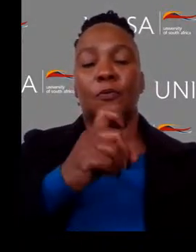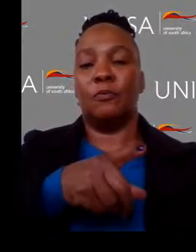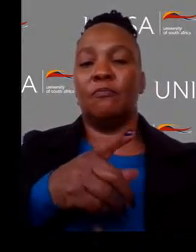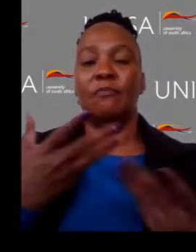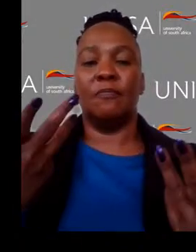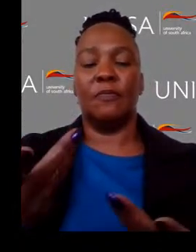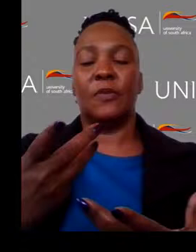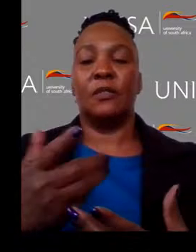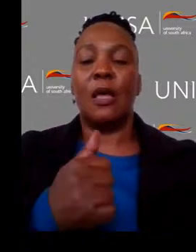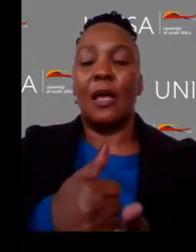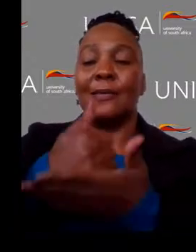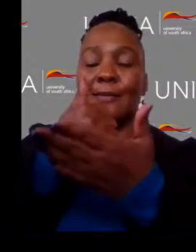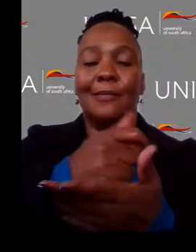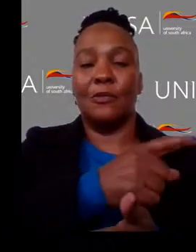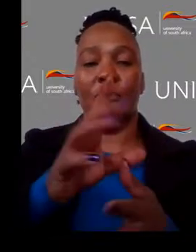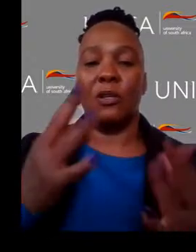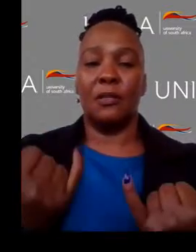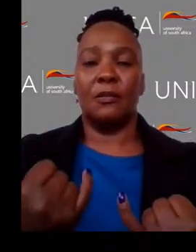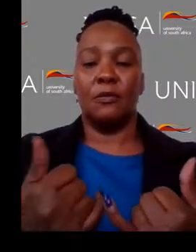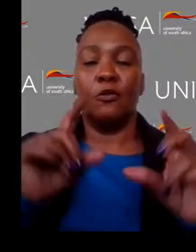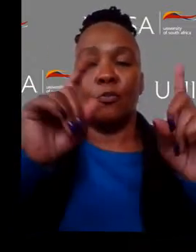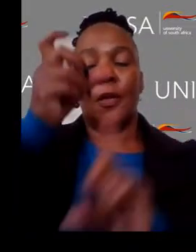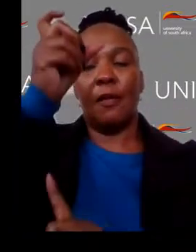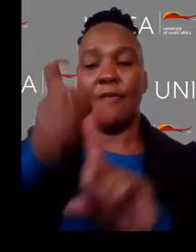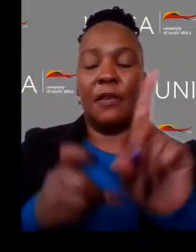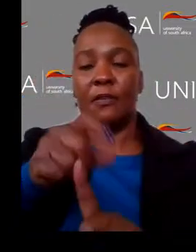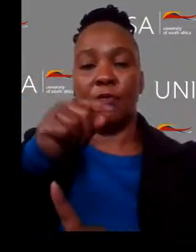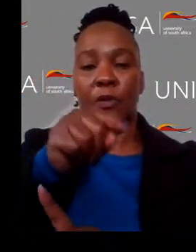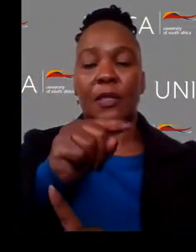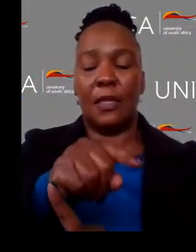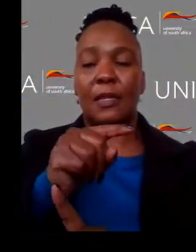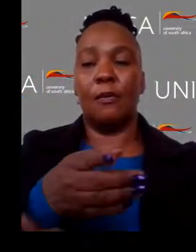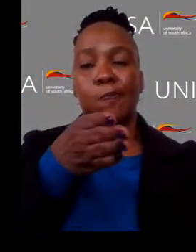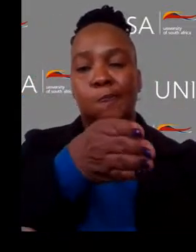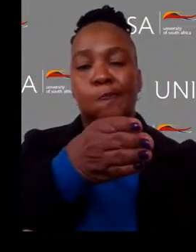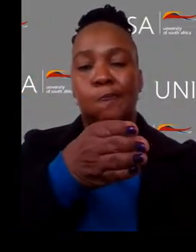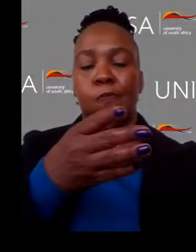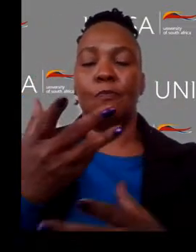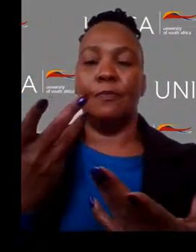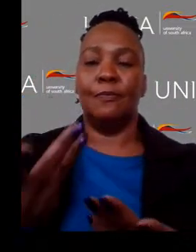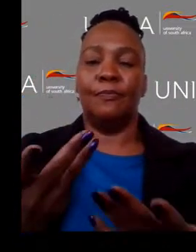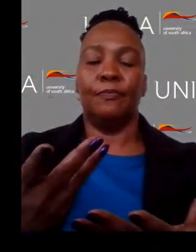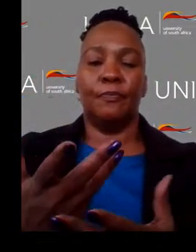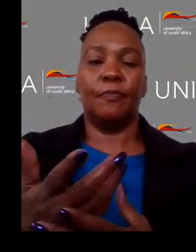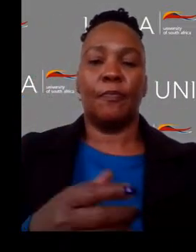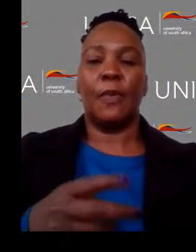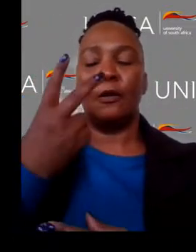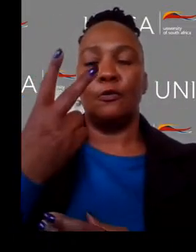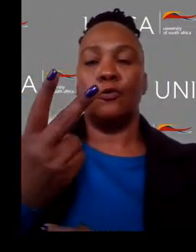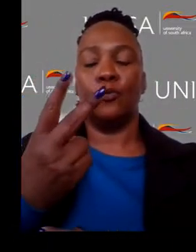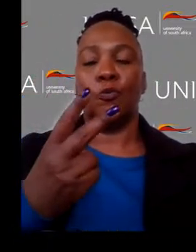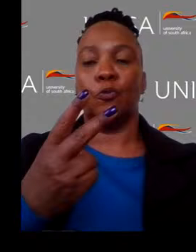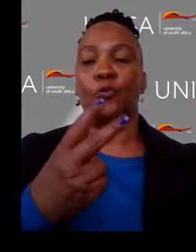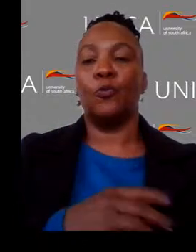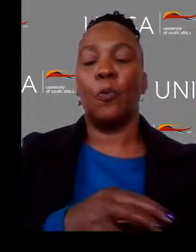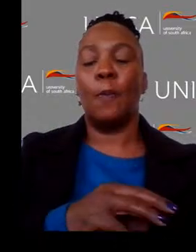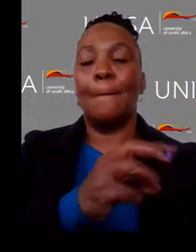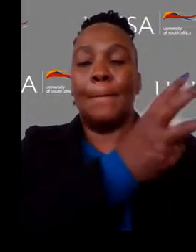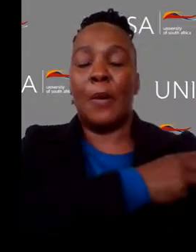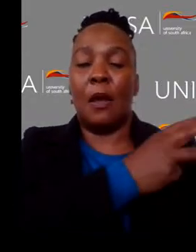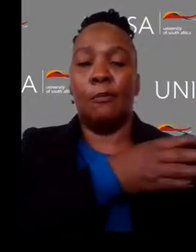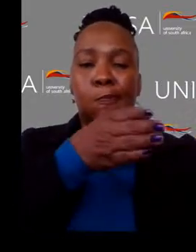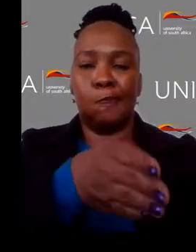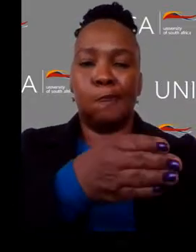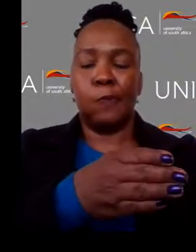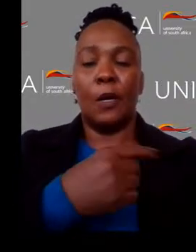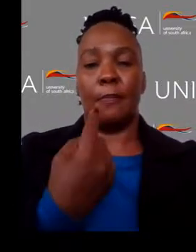to assist you. There's a supervisor for escalation, there's a 2 line managers, and then there's